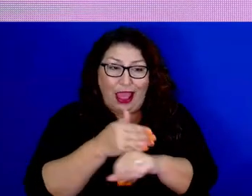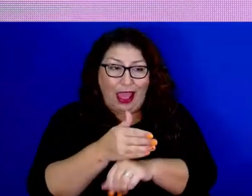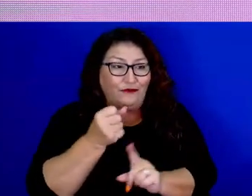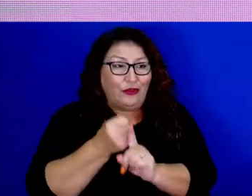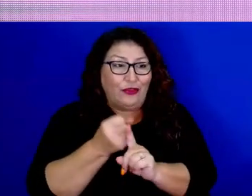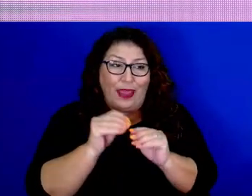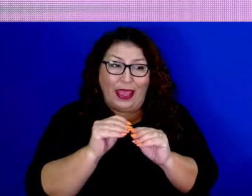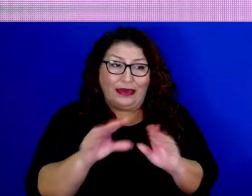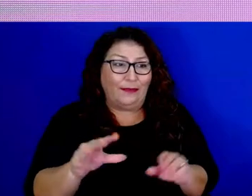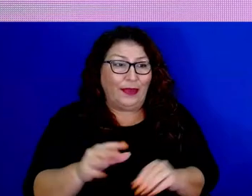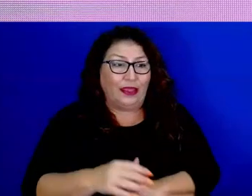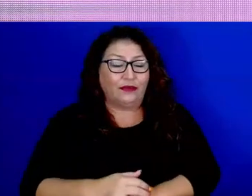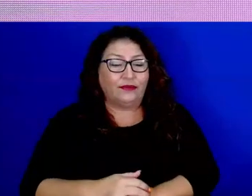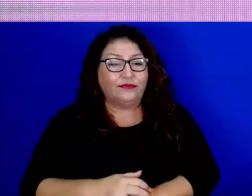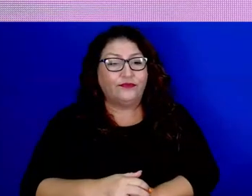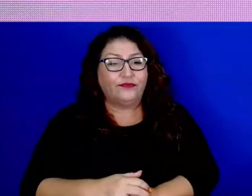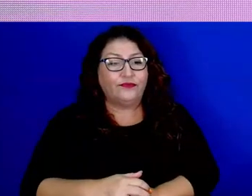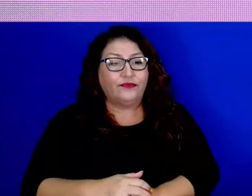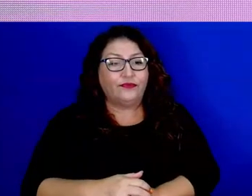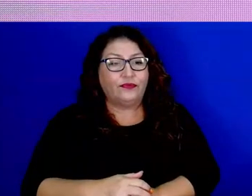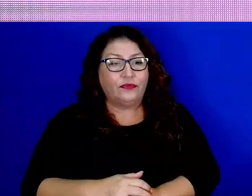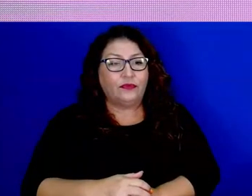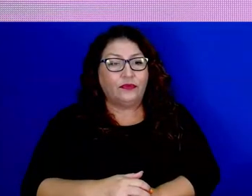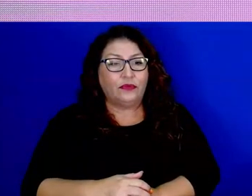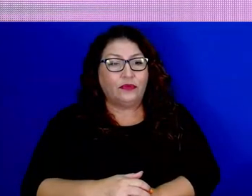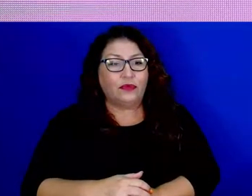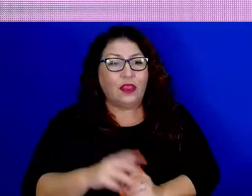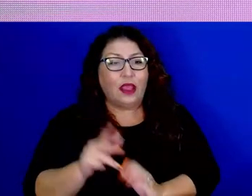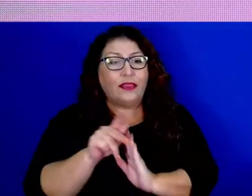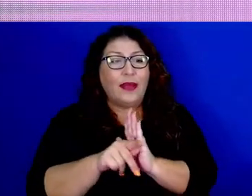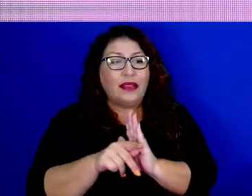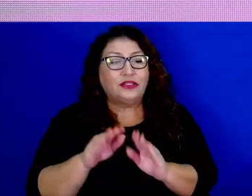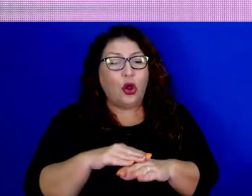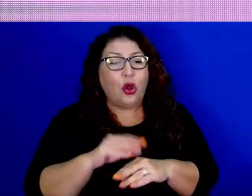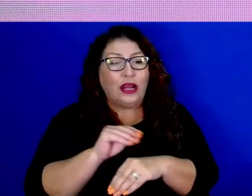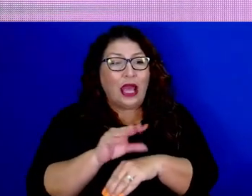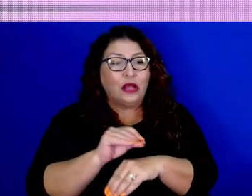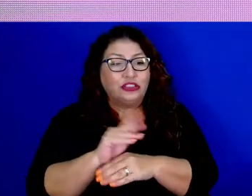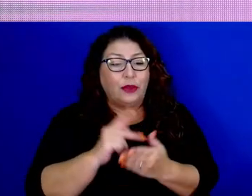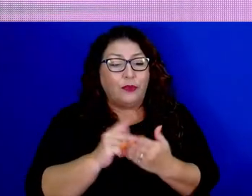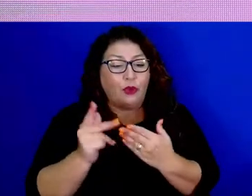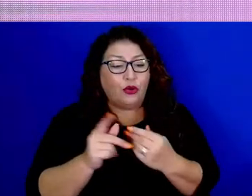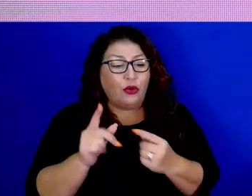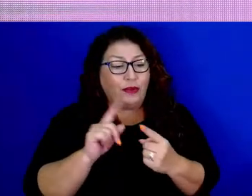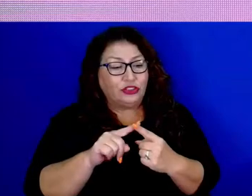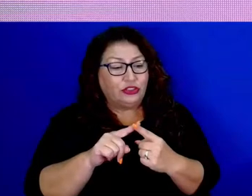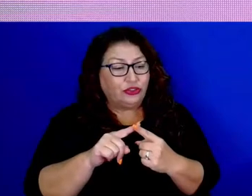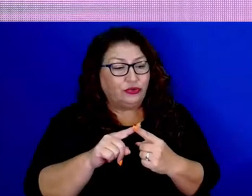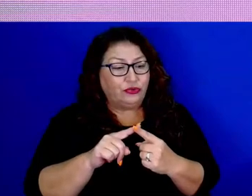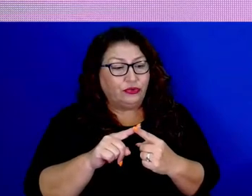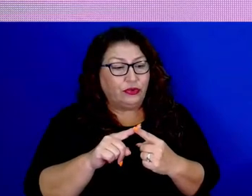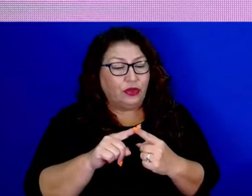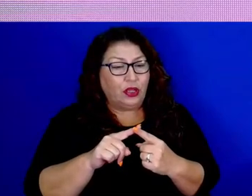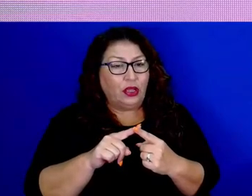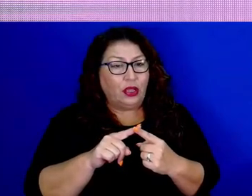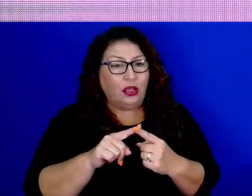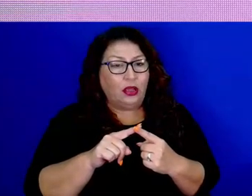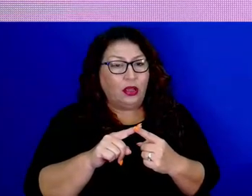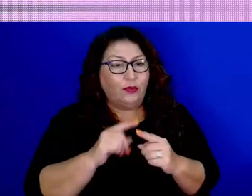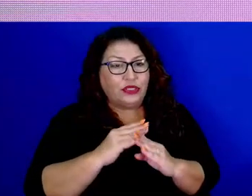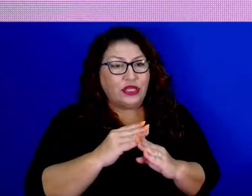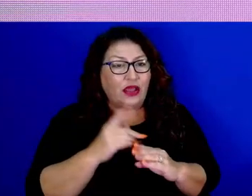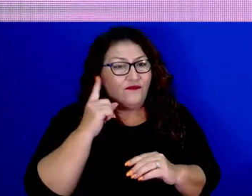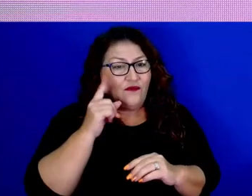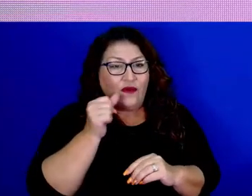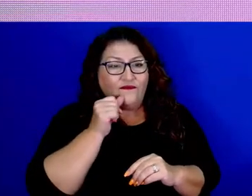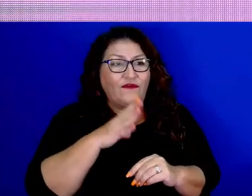There is a worry that a pause on counseling programs to combat female genital mutilation will cause a jump in cases